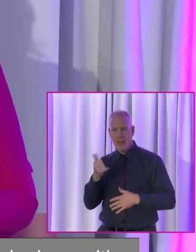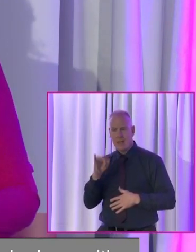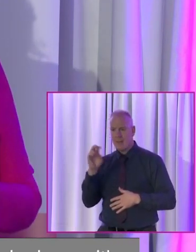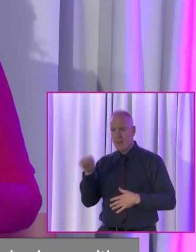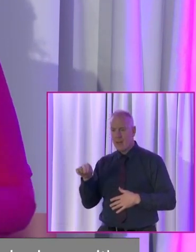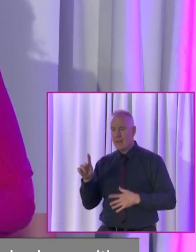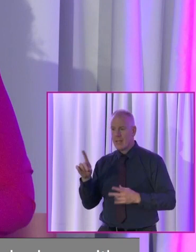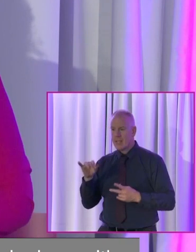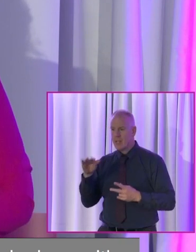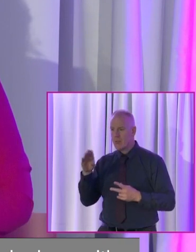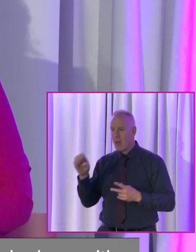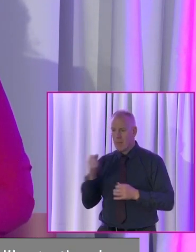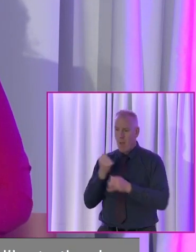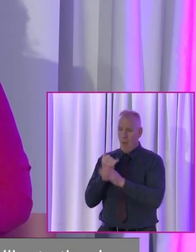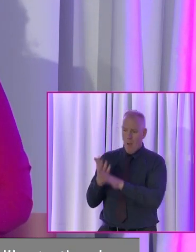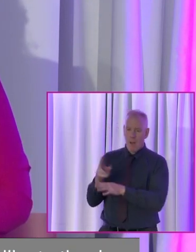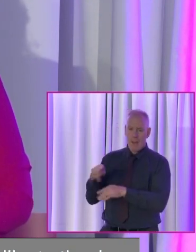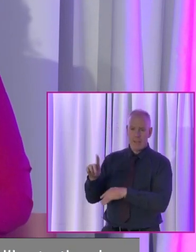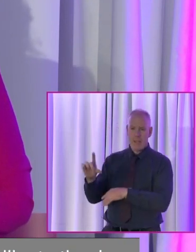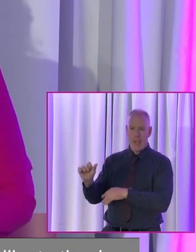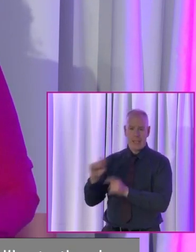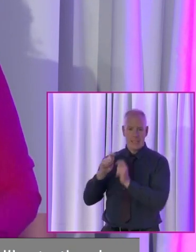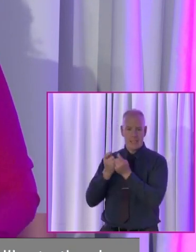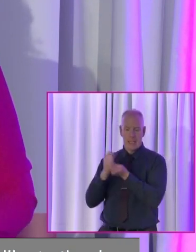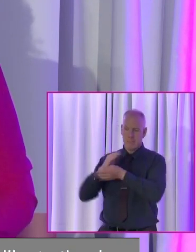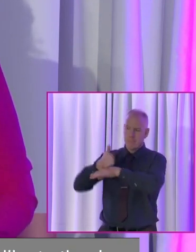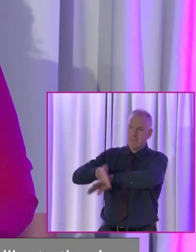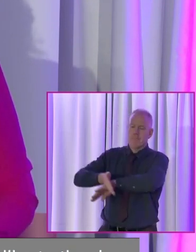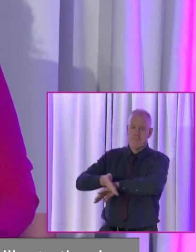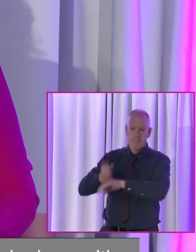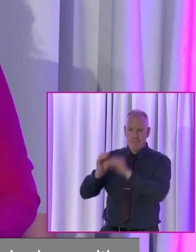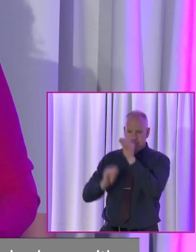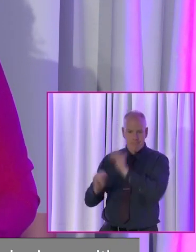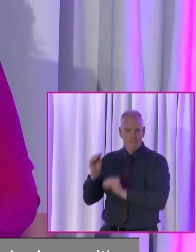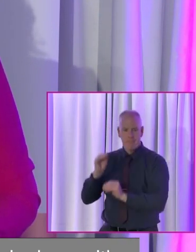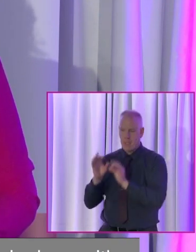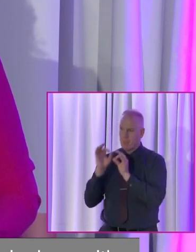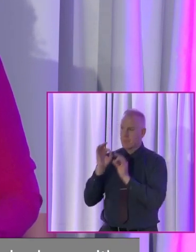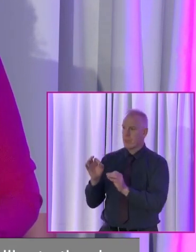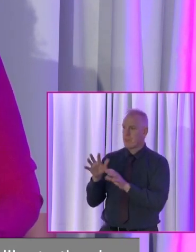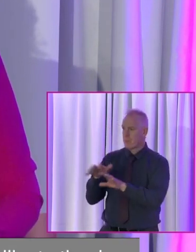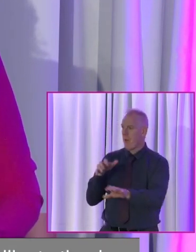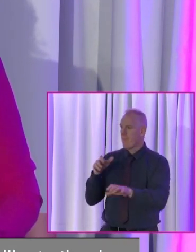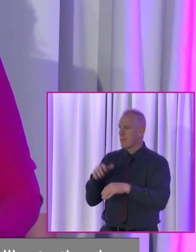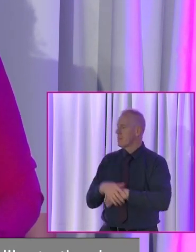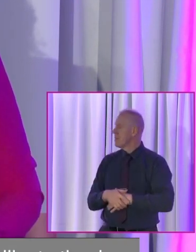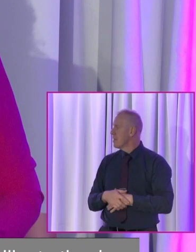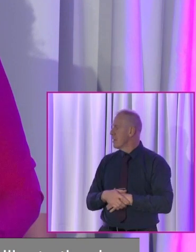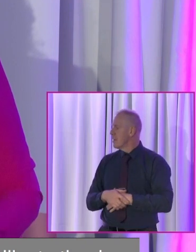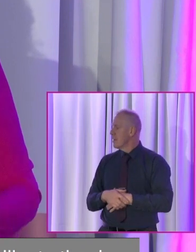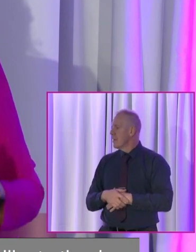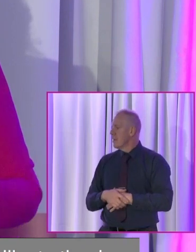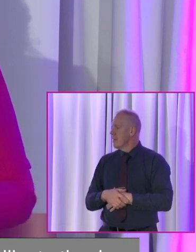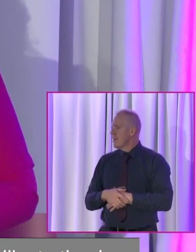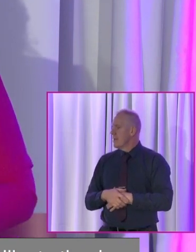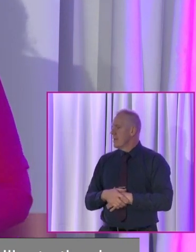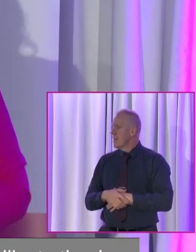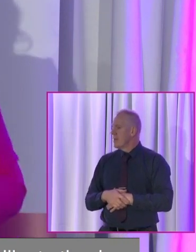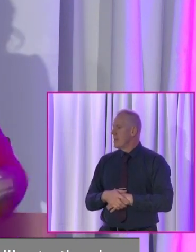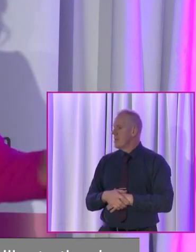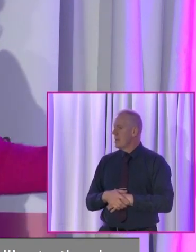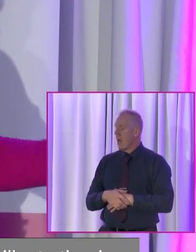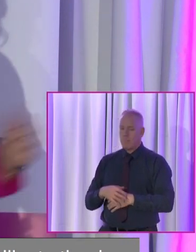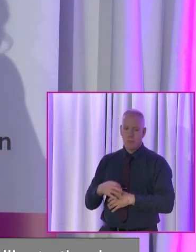Aideen, Deirdre, and all the NDA team for today's excellent conference, and to I'm